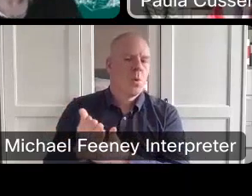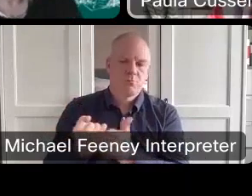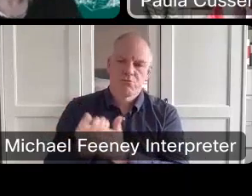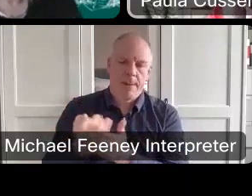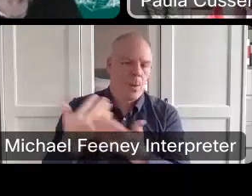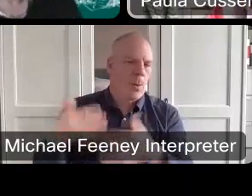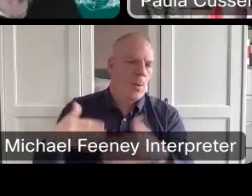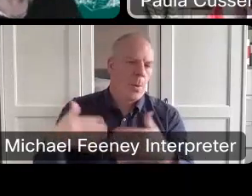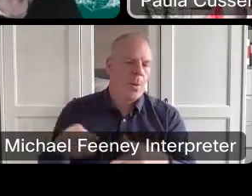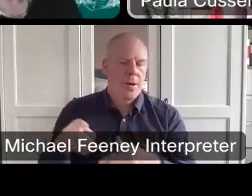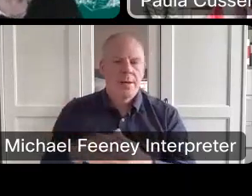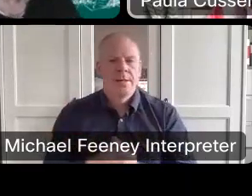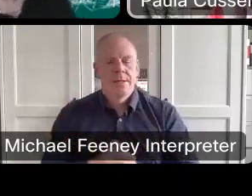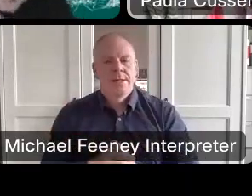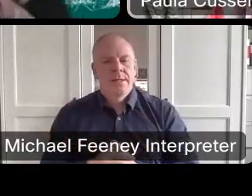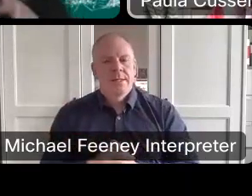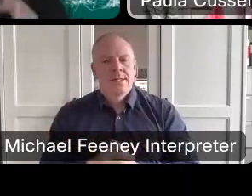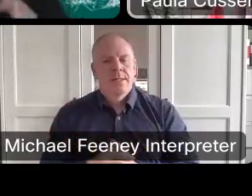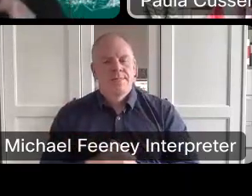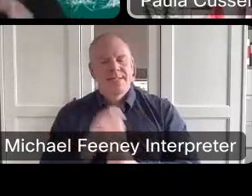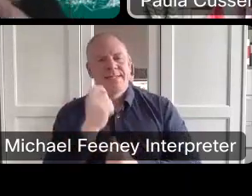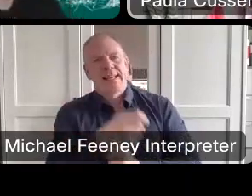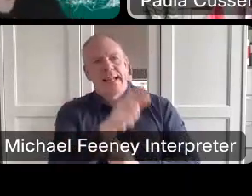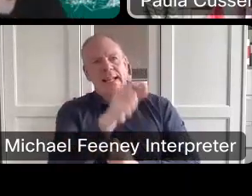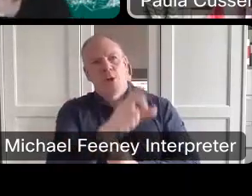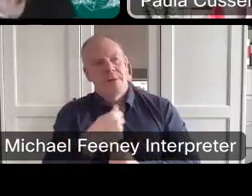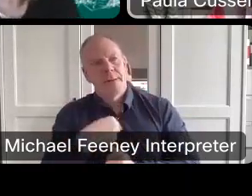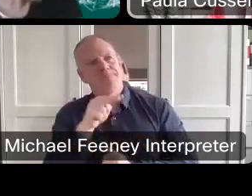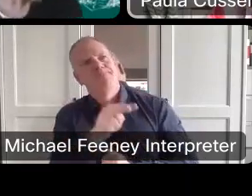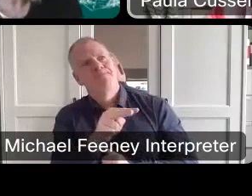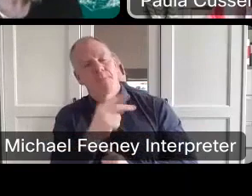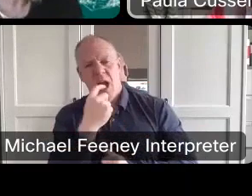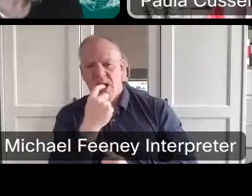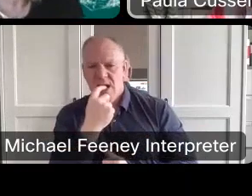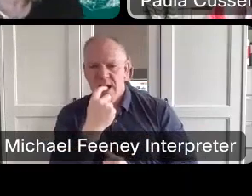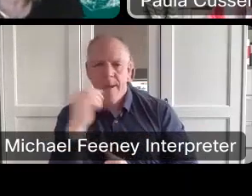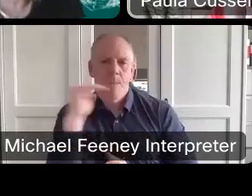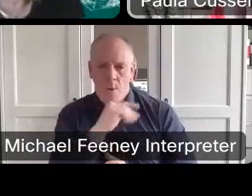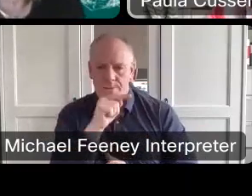described. I suppose the designated person, for me, it's an absolutely critical role.